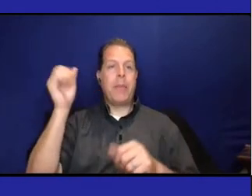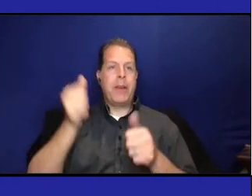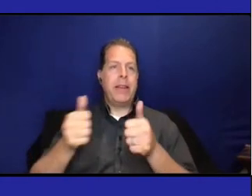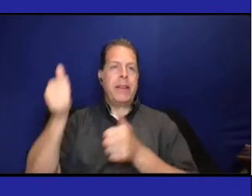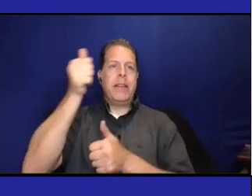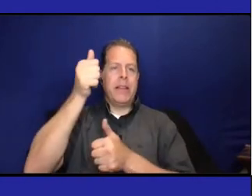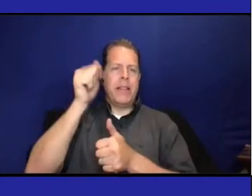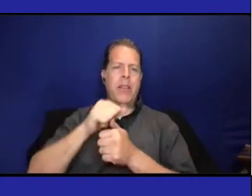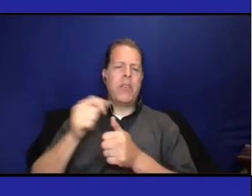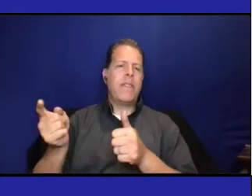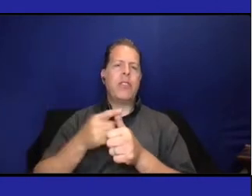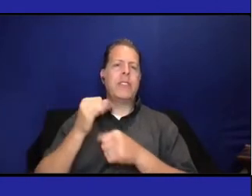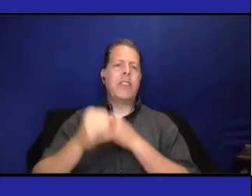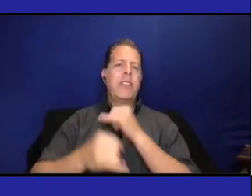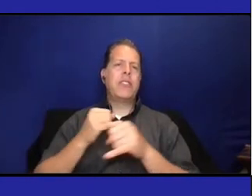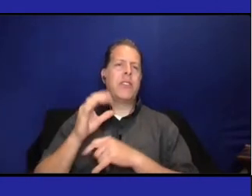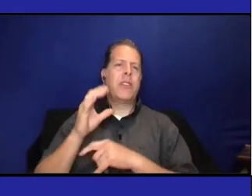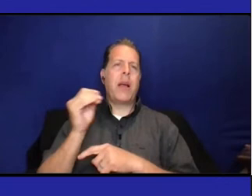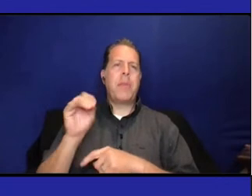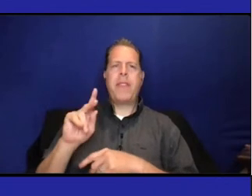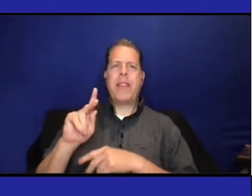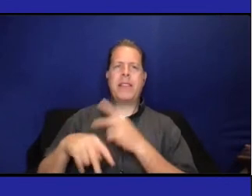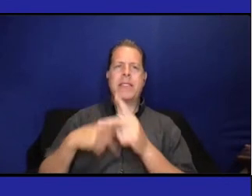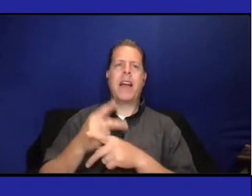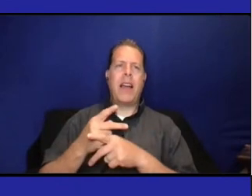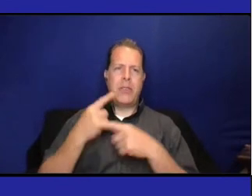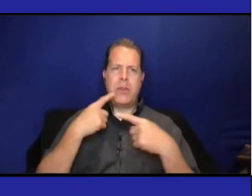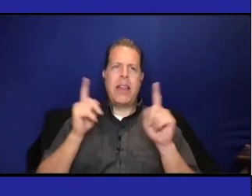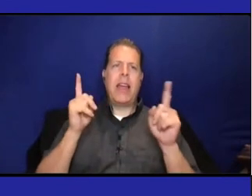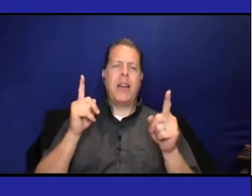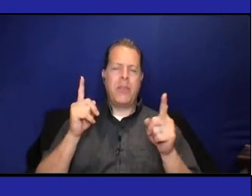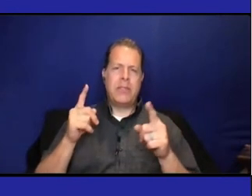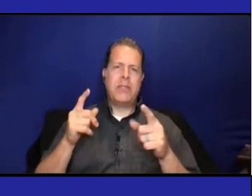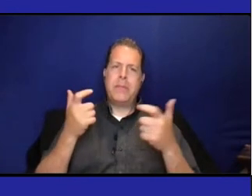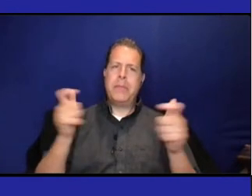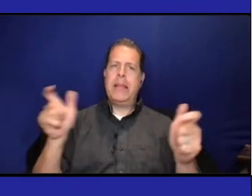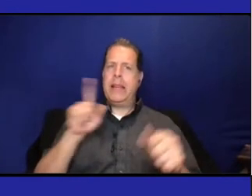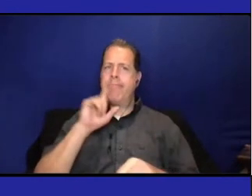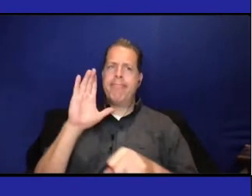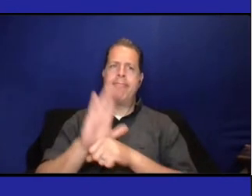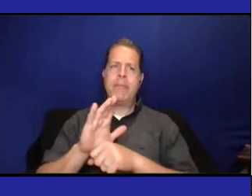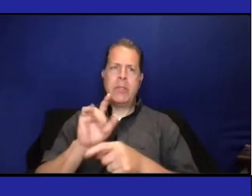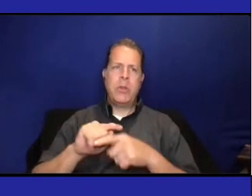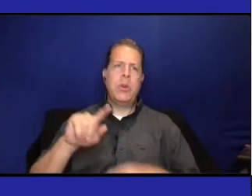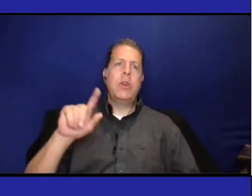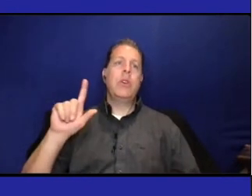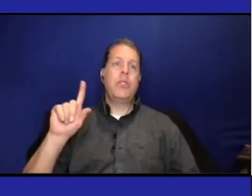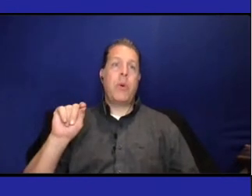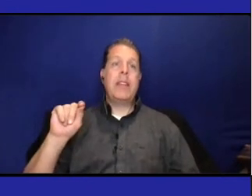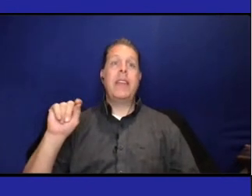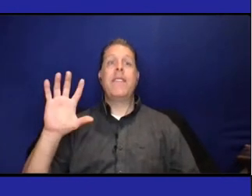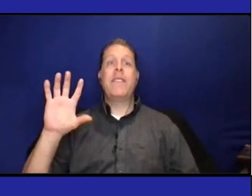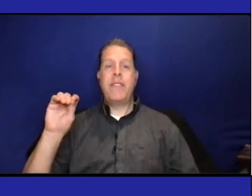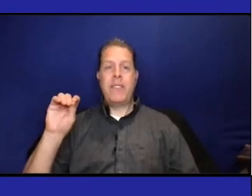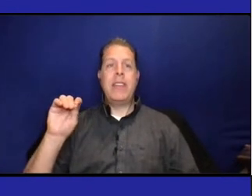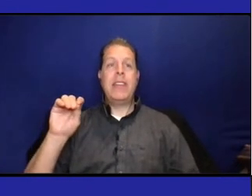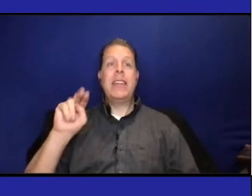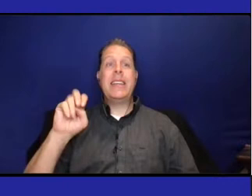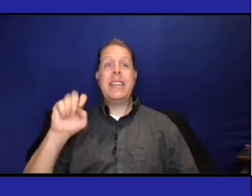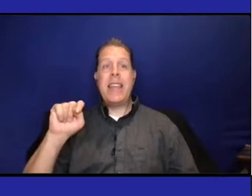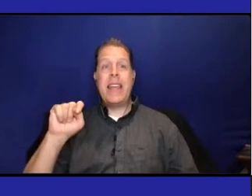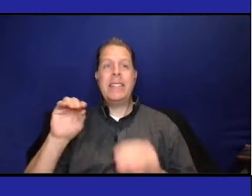international company of its kind to announce a sweeping commitment to a 2050 net zero